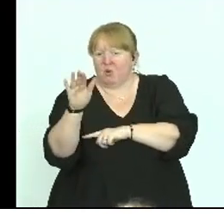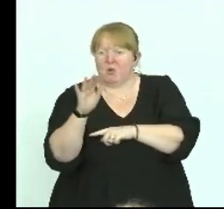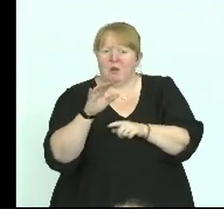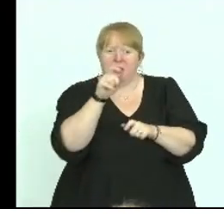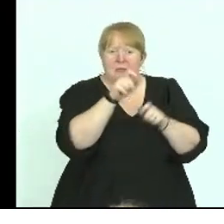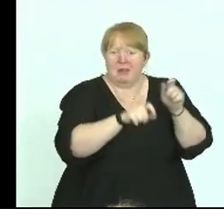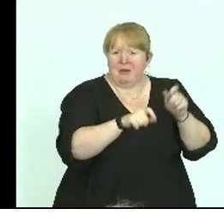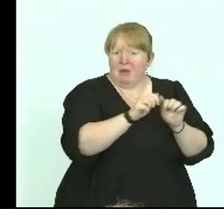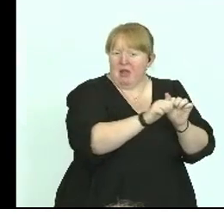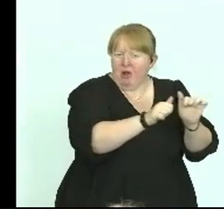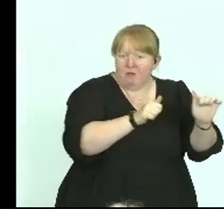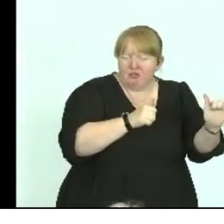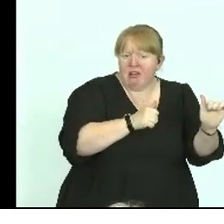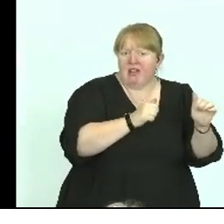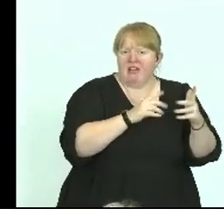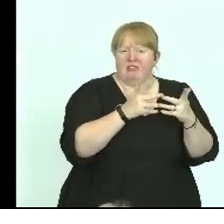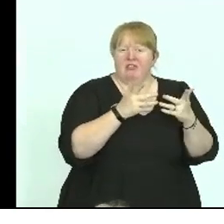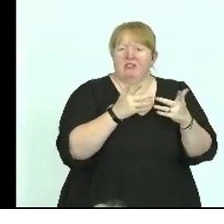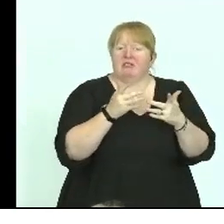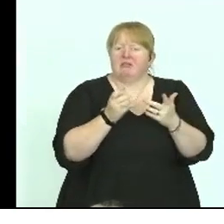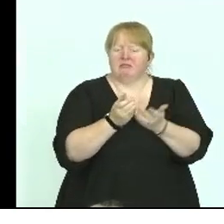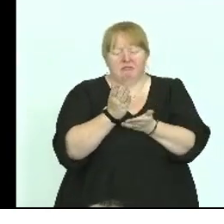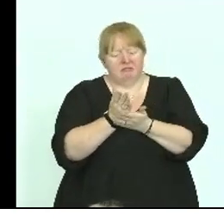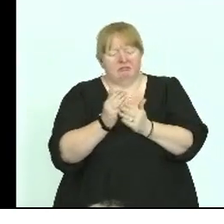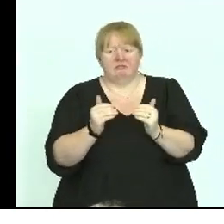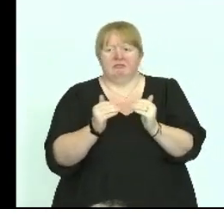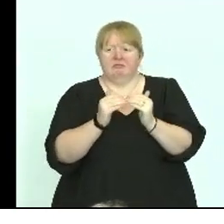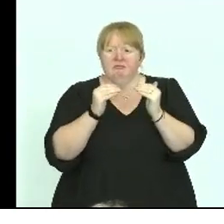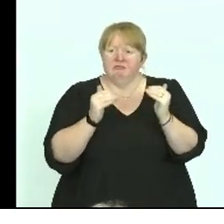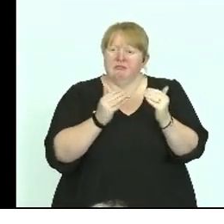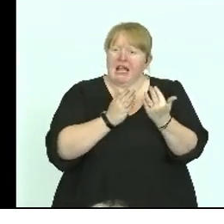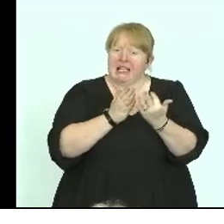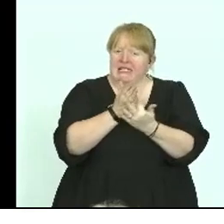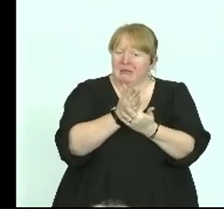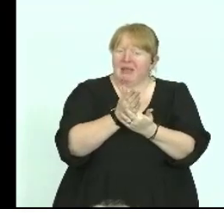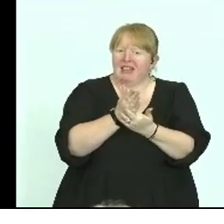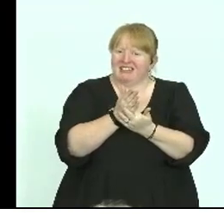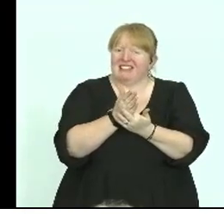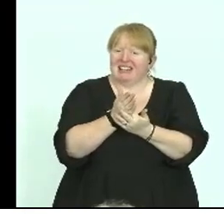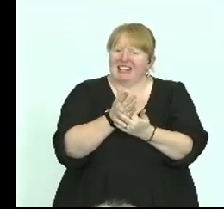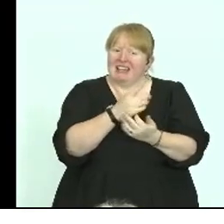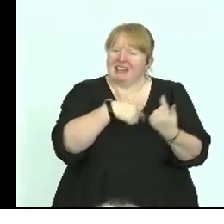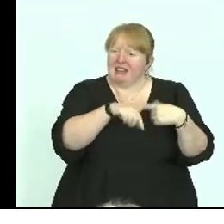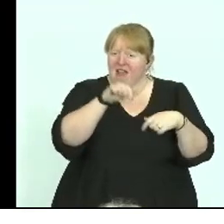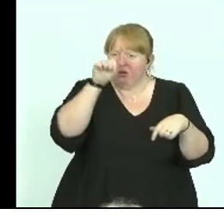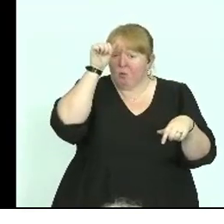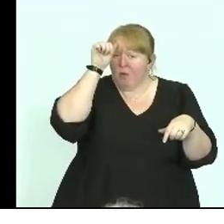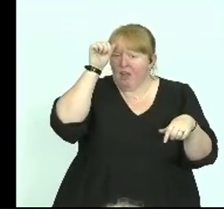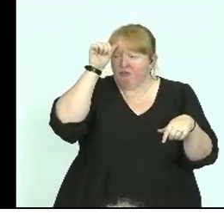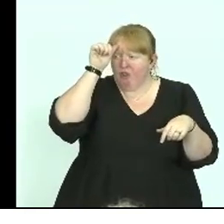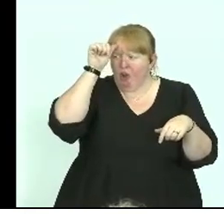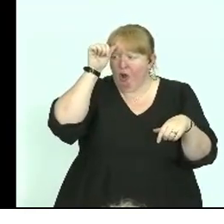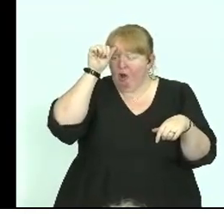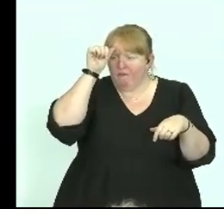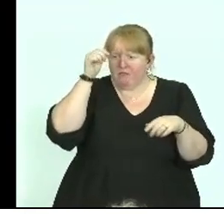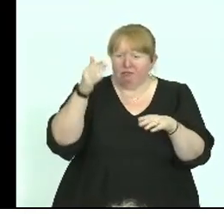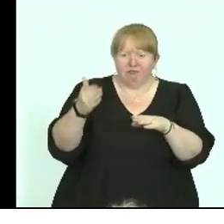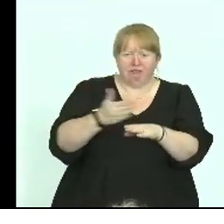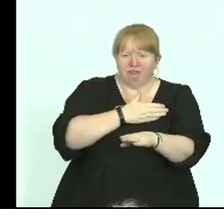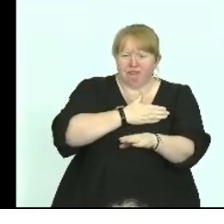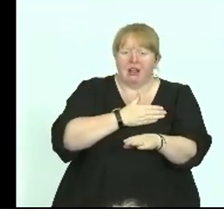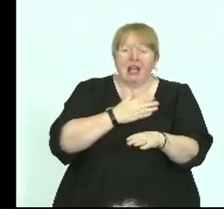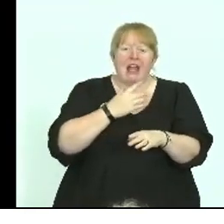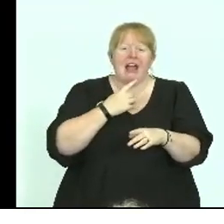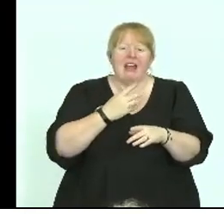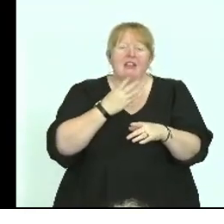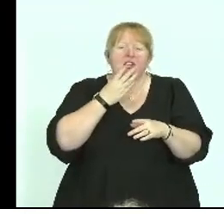in the corporations, making sure that accessibility is something that they're aware of, something they're